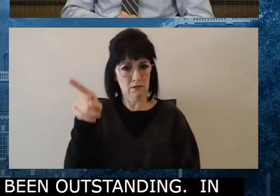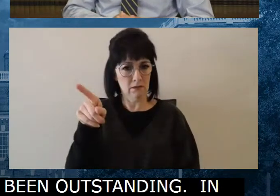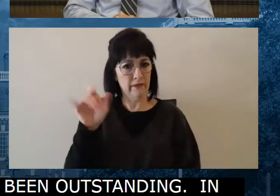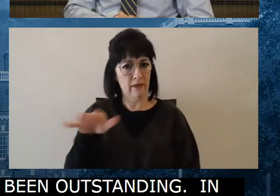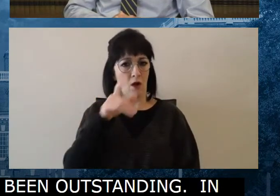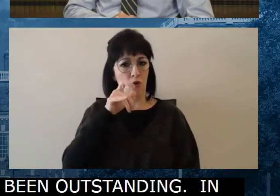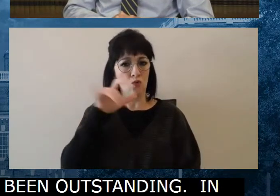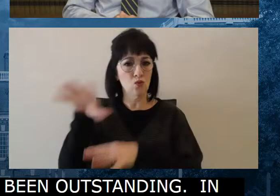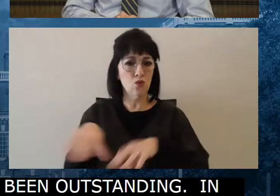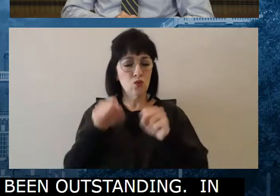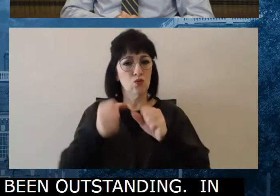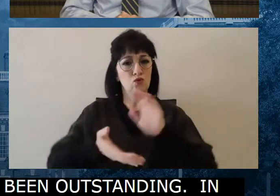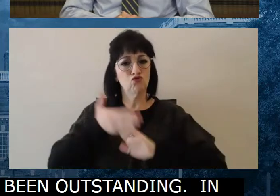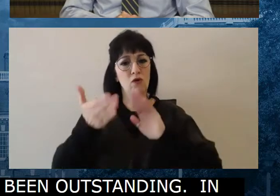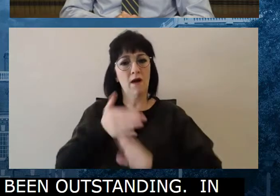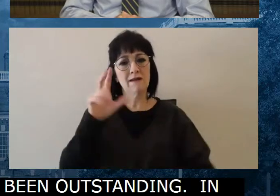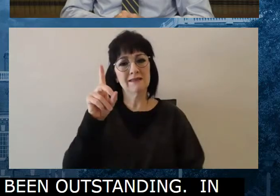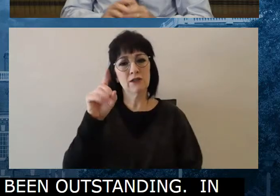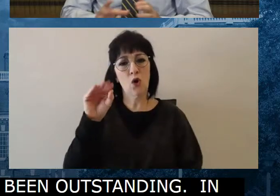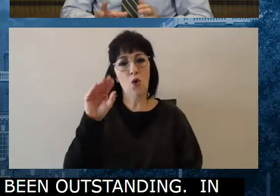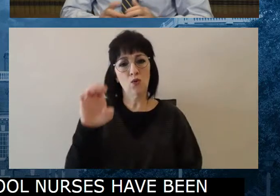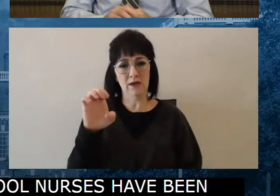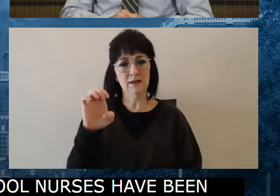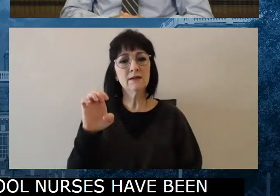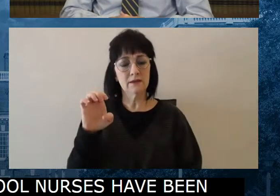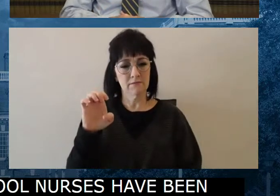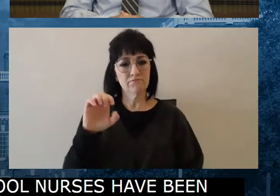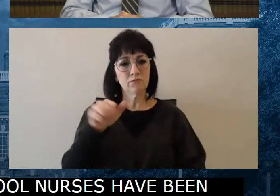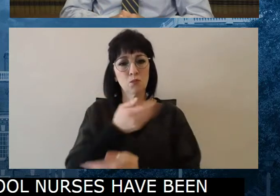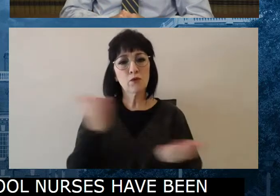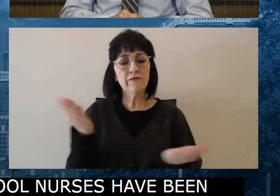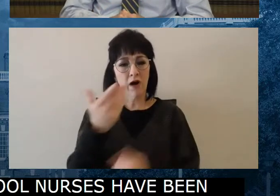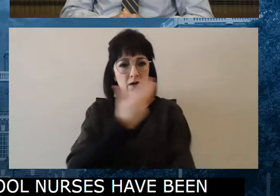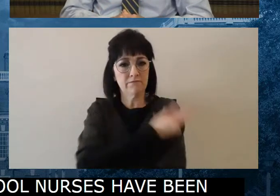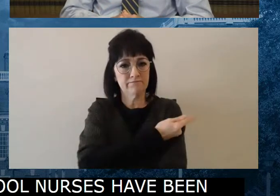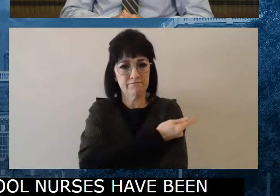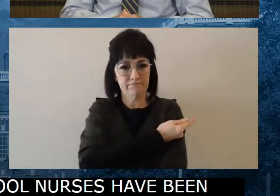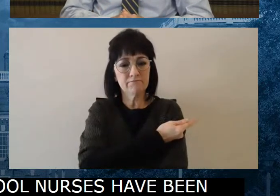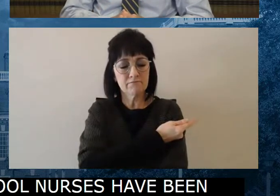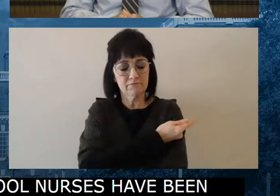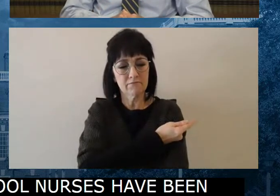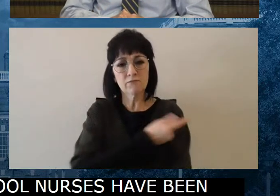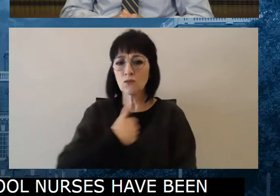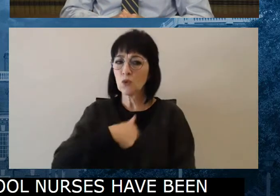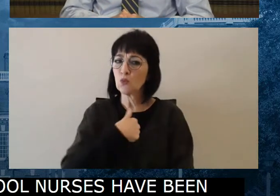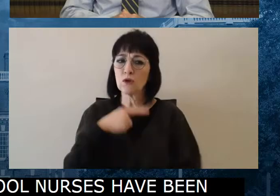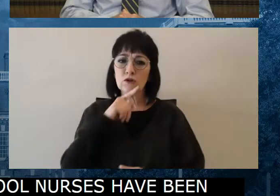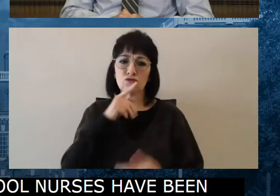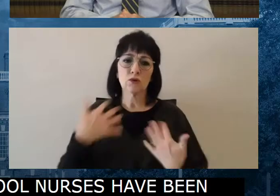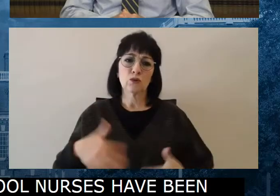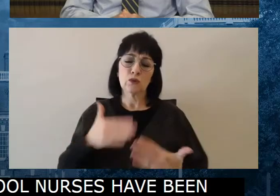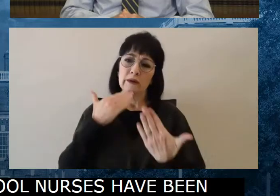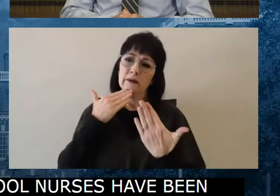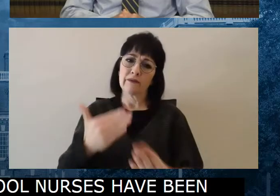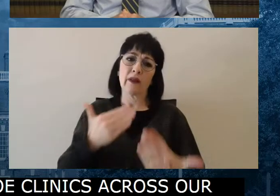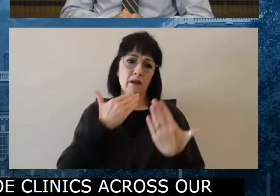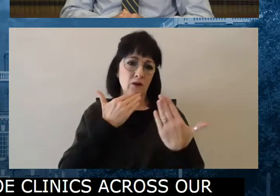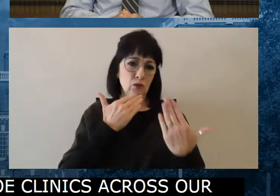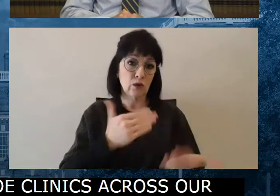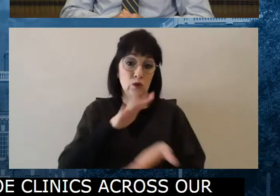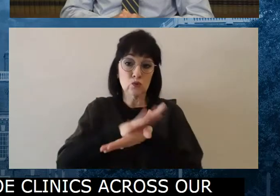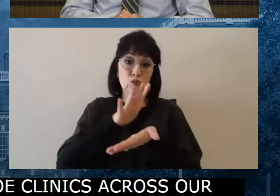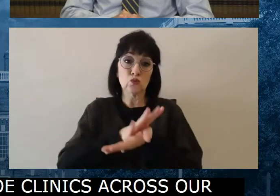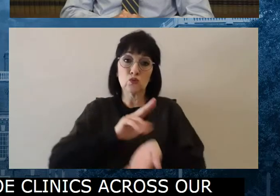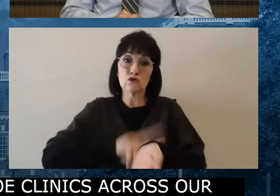state, and they will continue. To everybody that's been involved in that, we thank you for your efforts. So some good